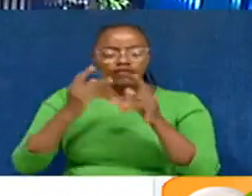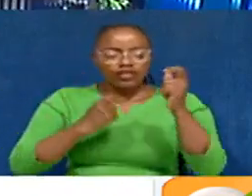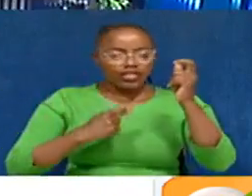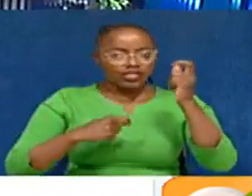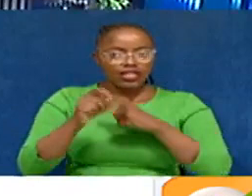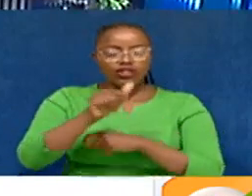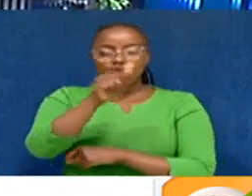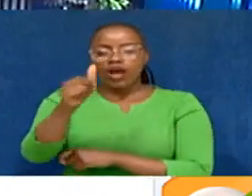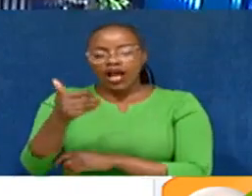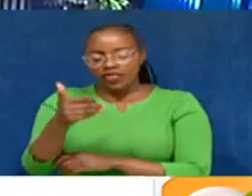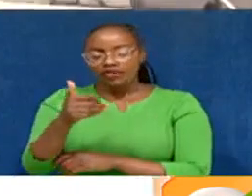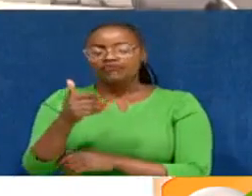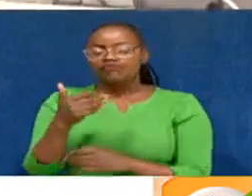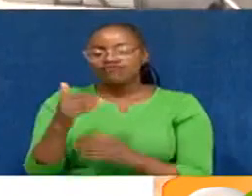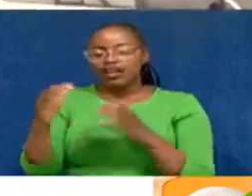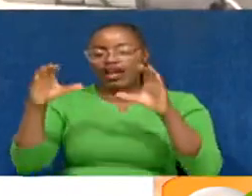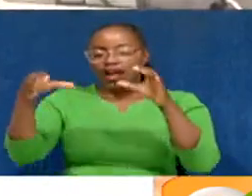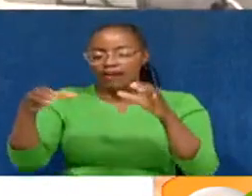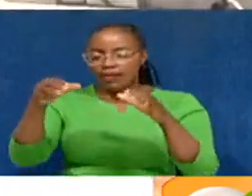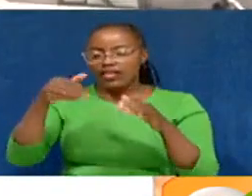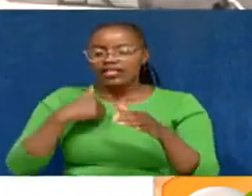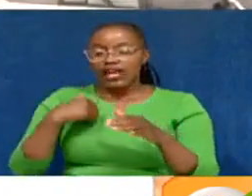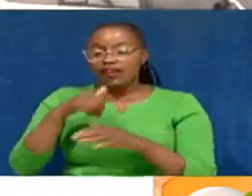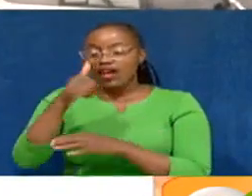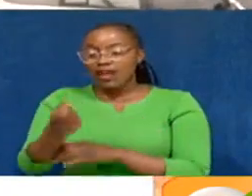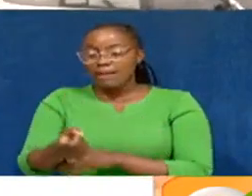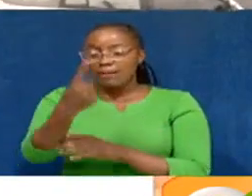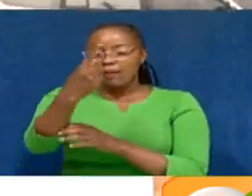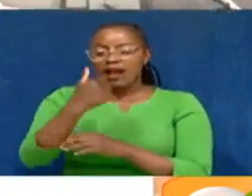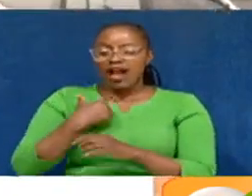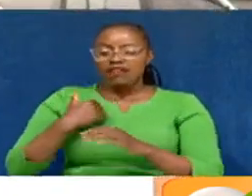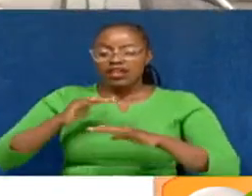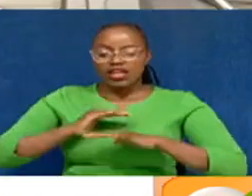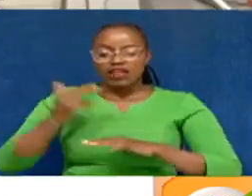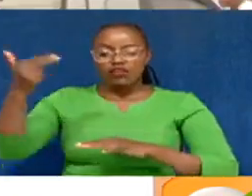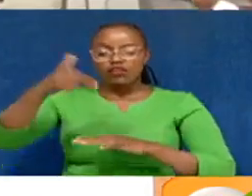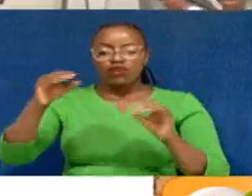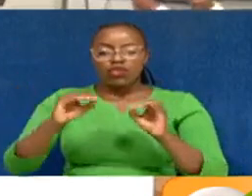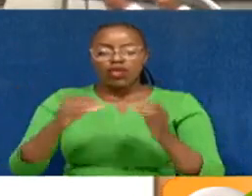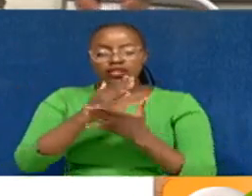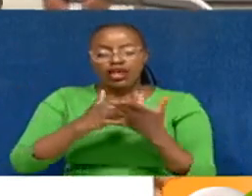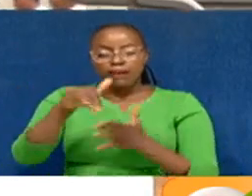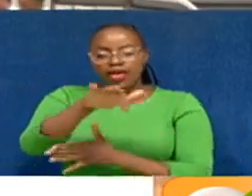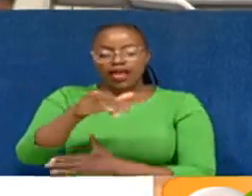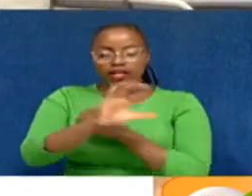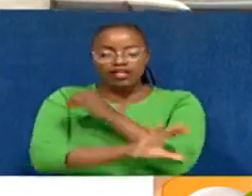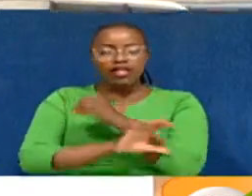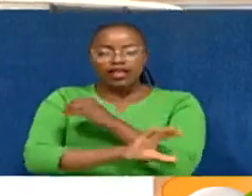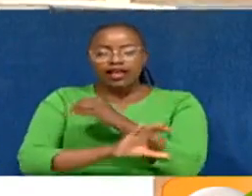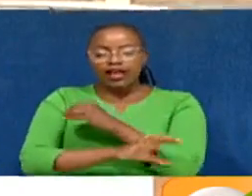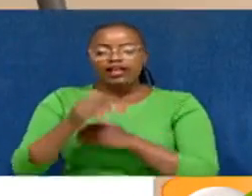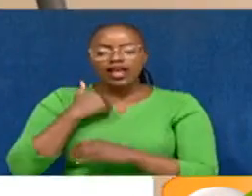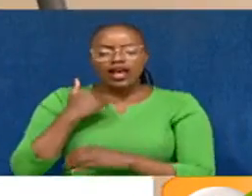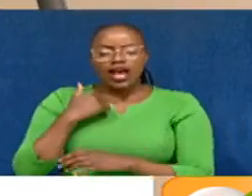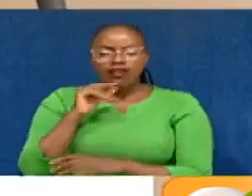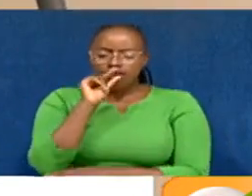to other retailers. This standoff has created yet another artificial shortage in the country, with some parts of the country reporting